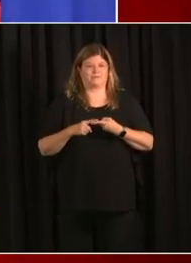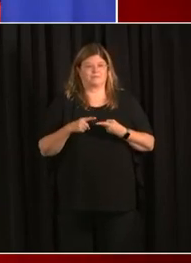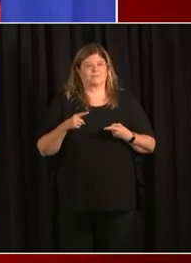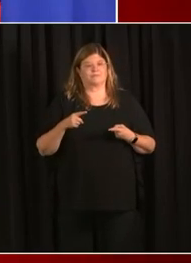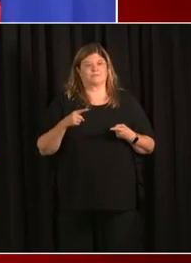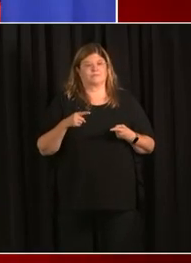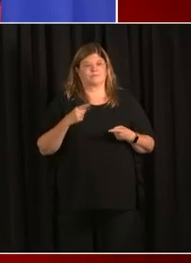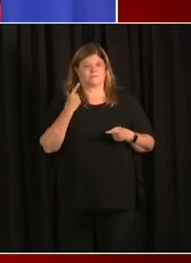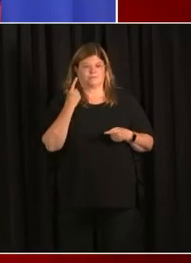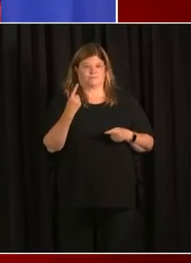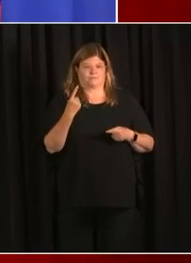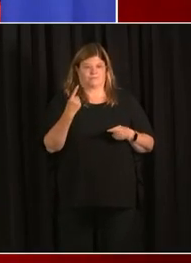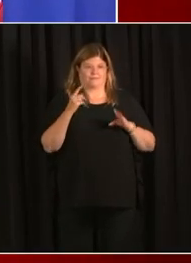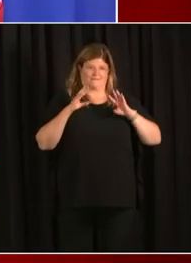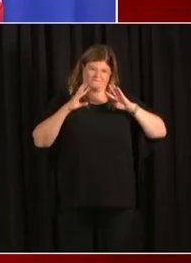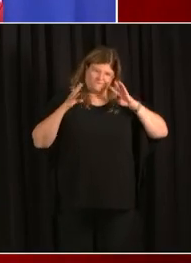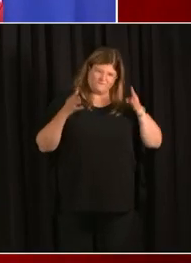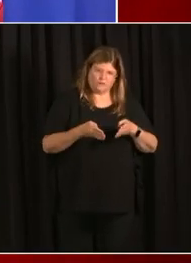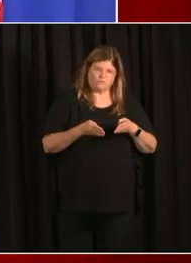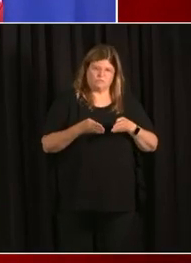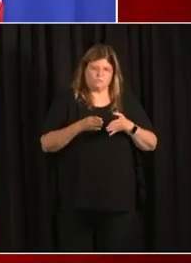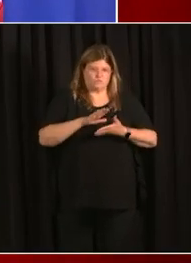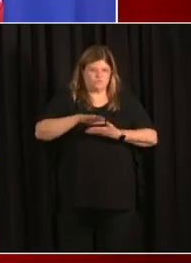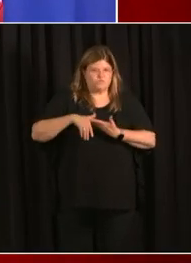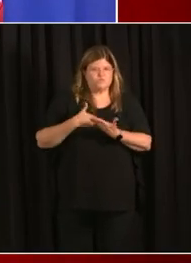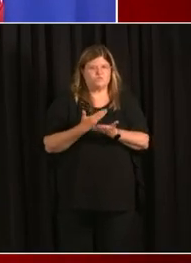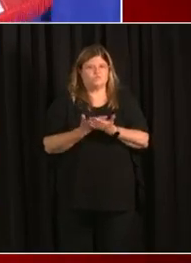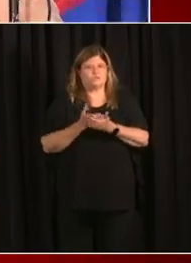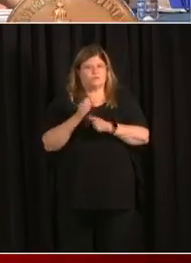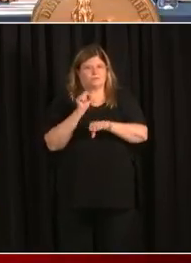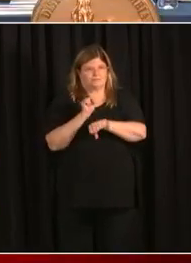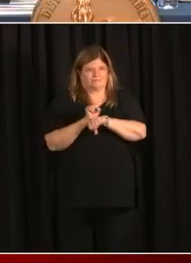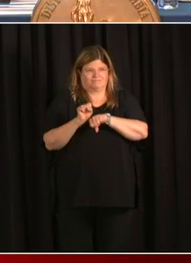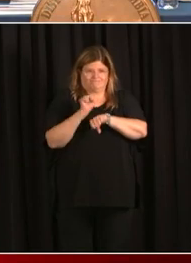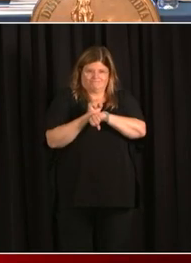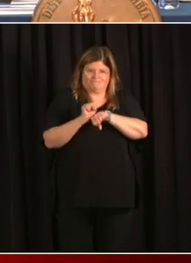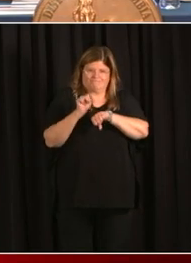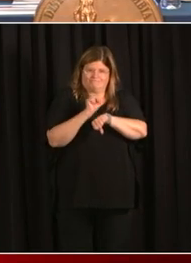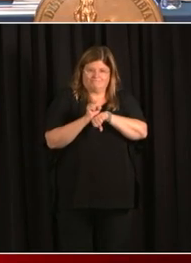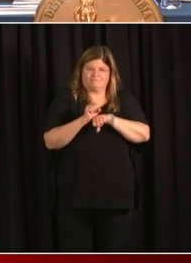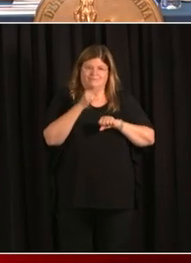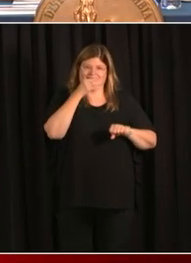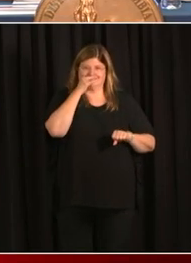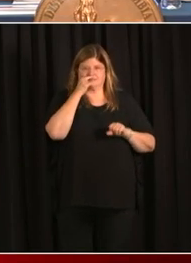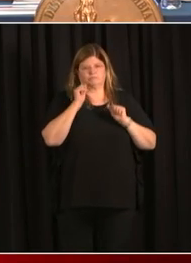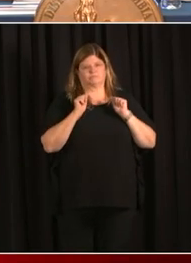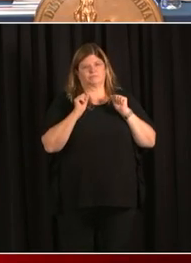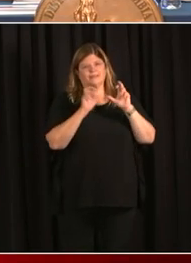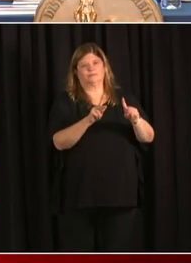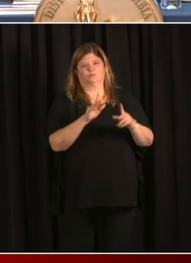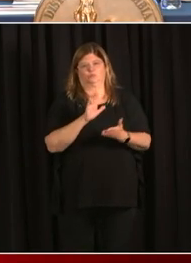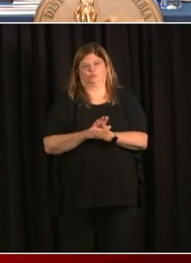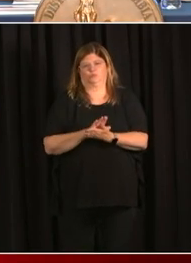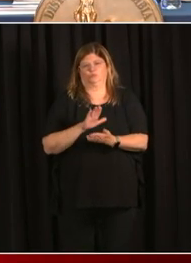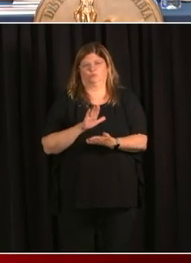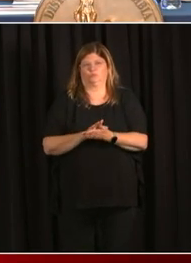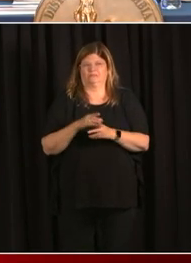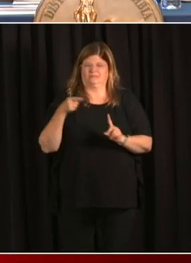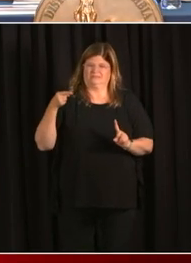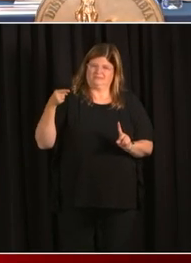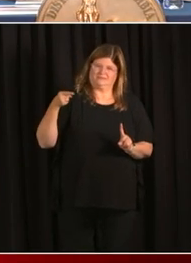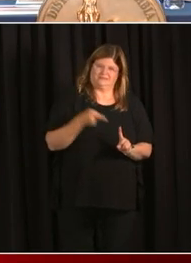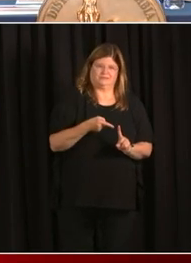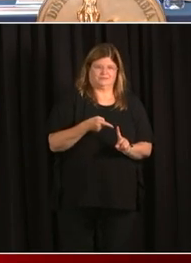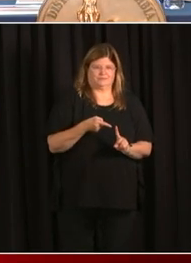a focus of all of our efforts is getting our kids back to school.